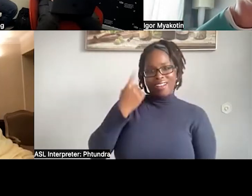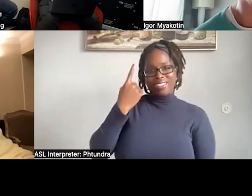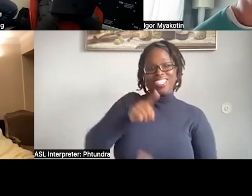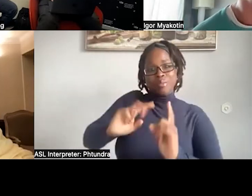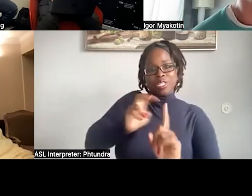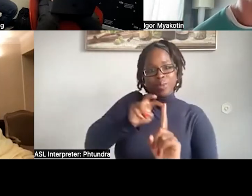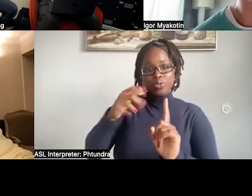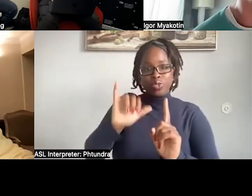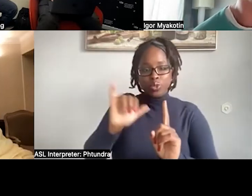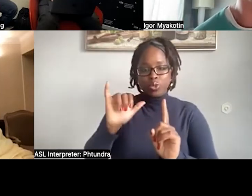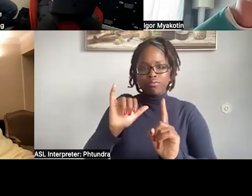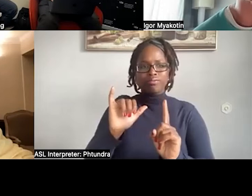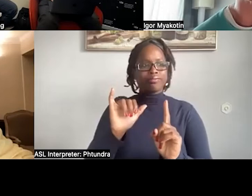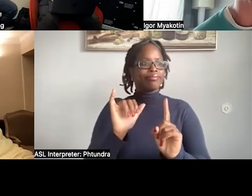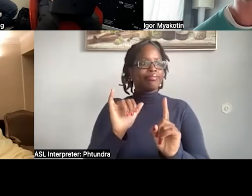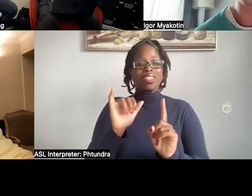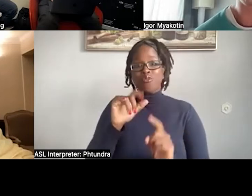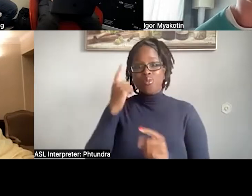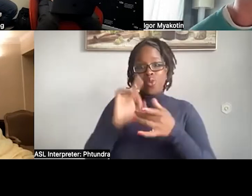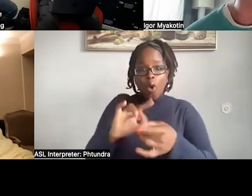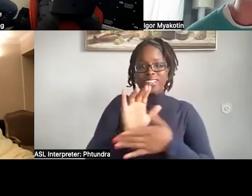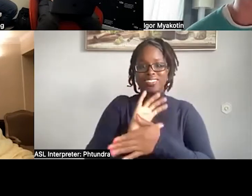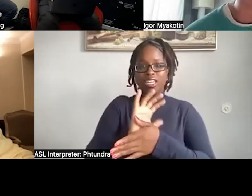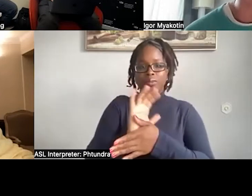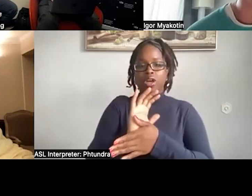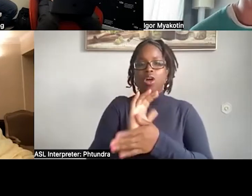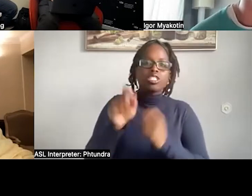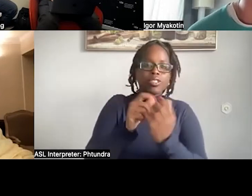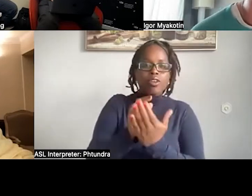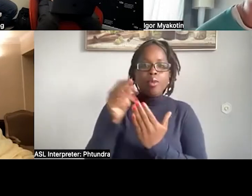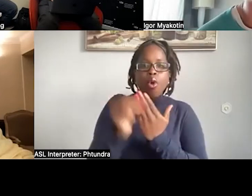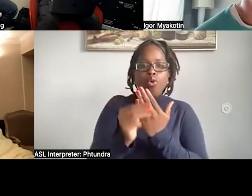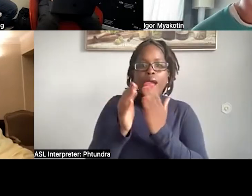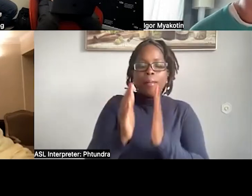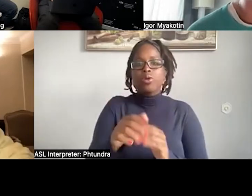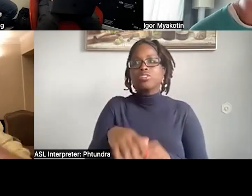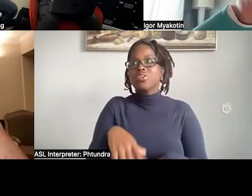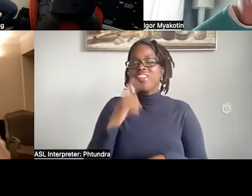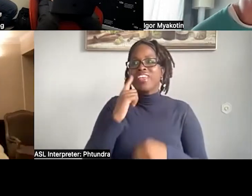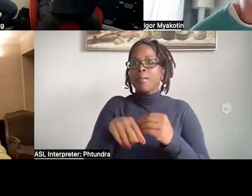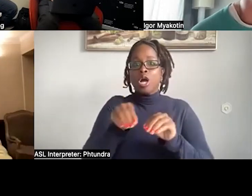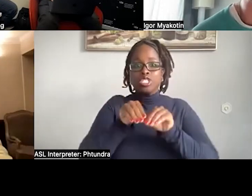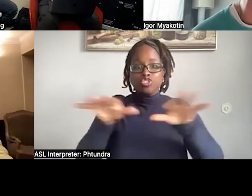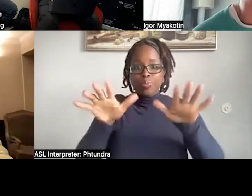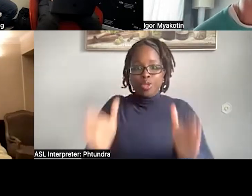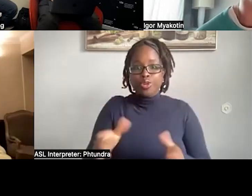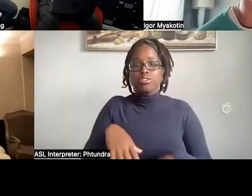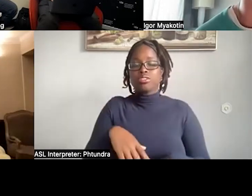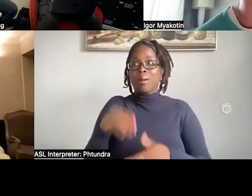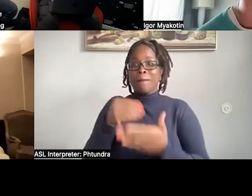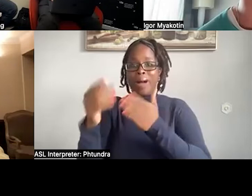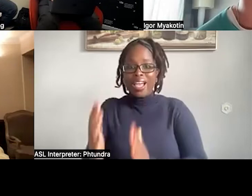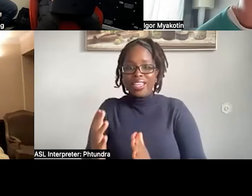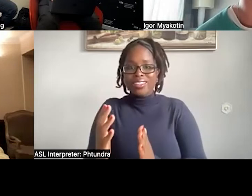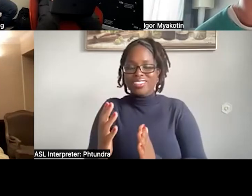you know, certain programmers or, let's say, distributors or buyers might not be interested in something that is